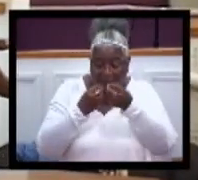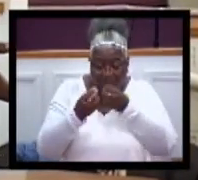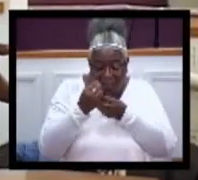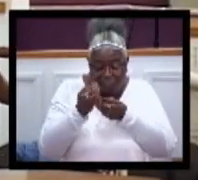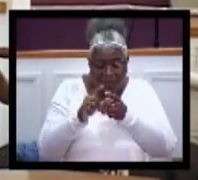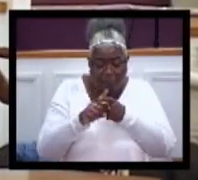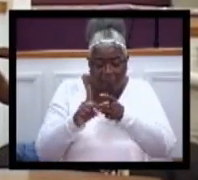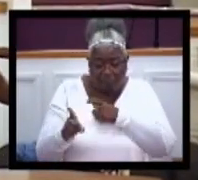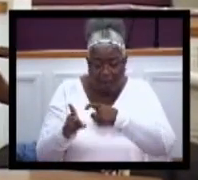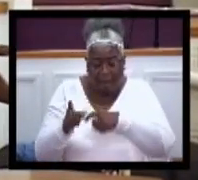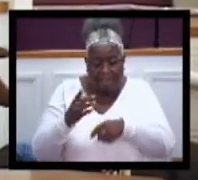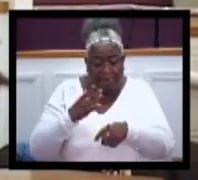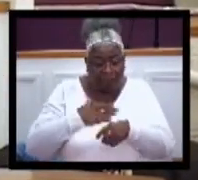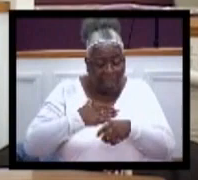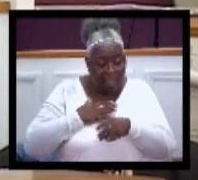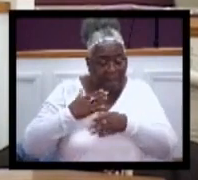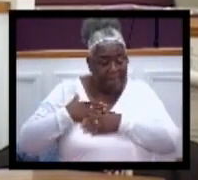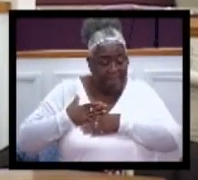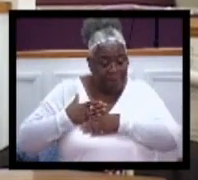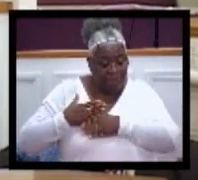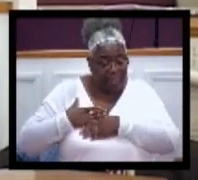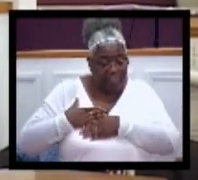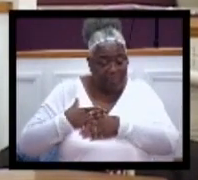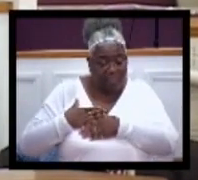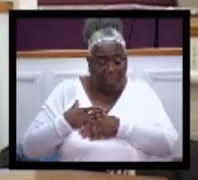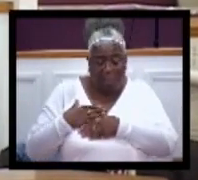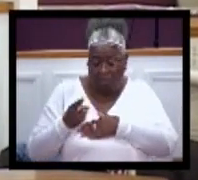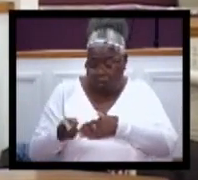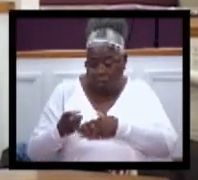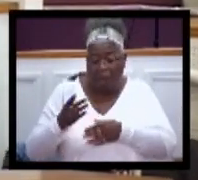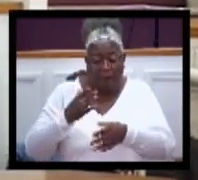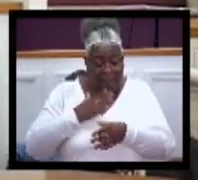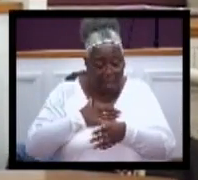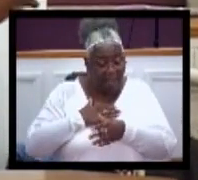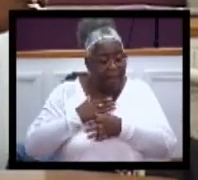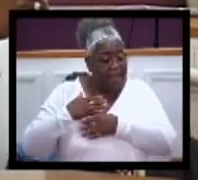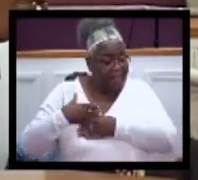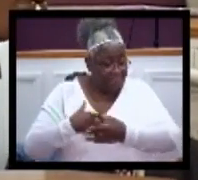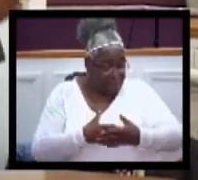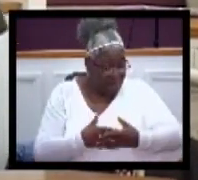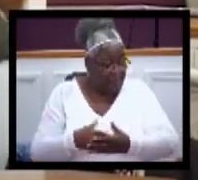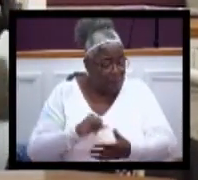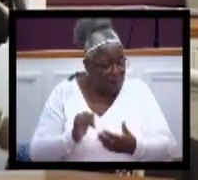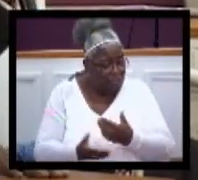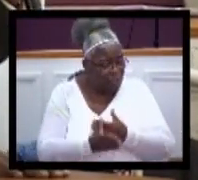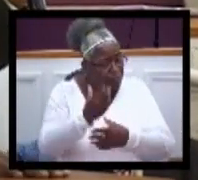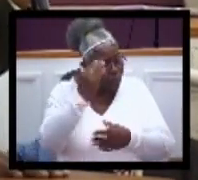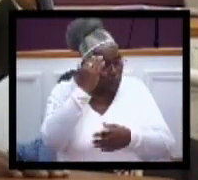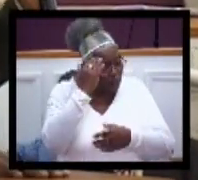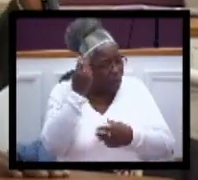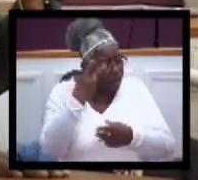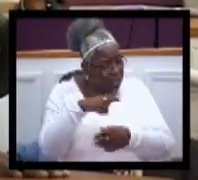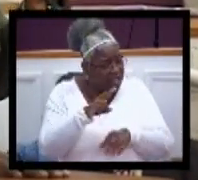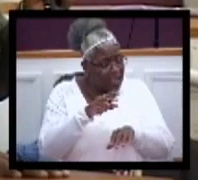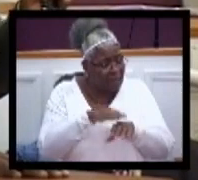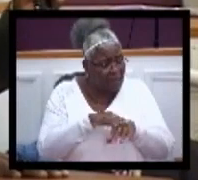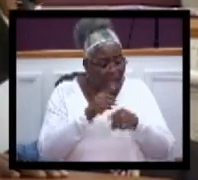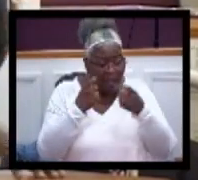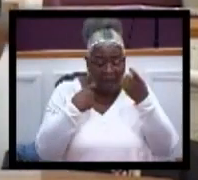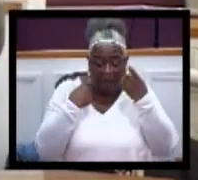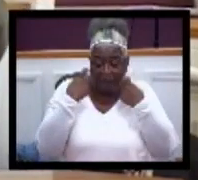from my breast? You, my baby. I want you to know, look at my